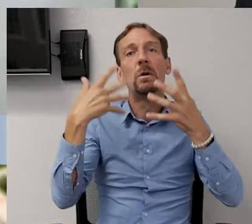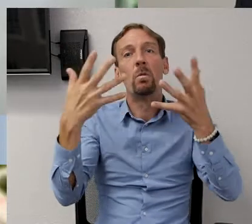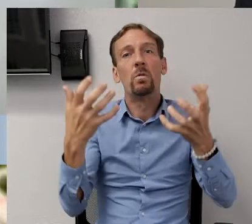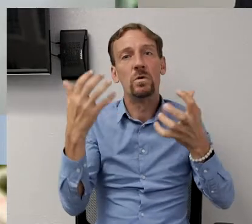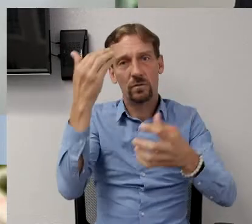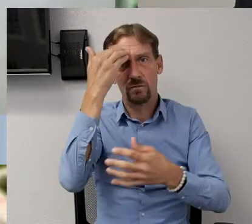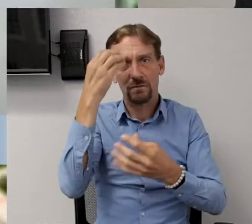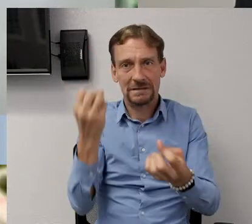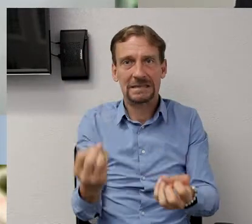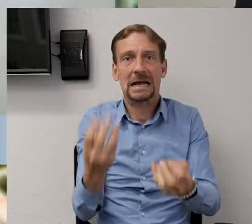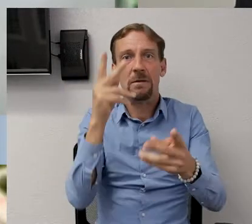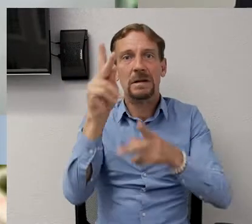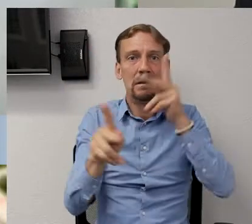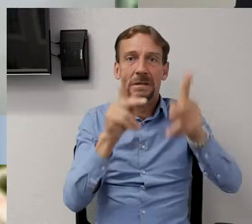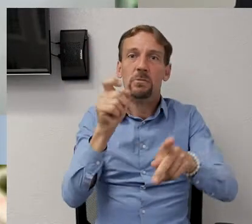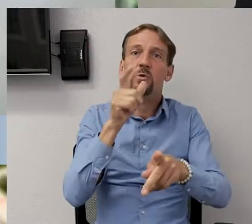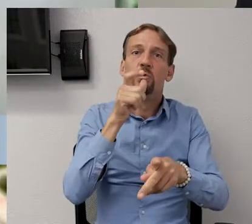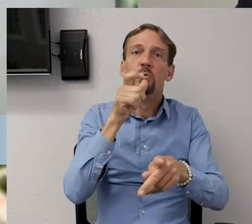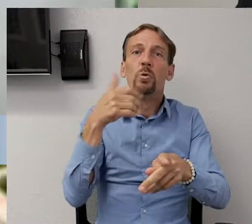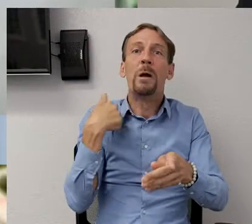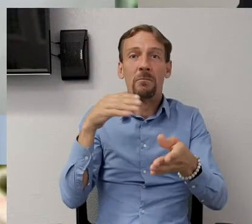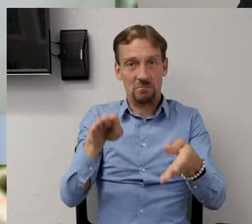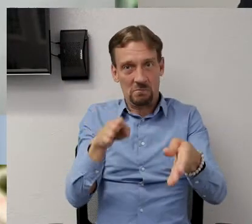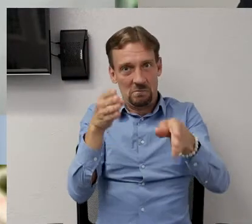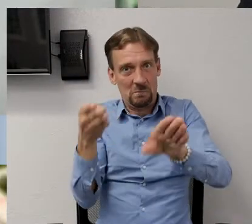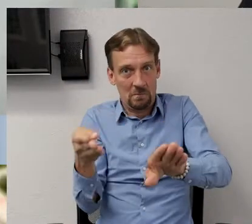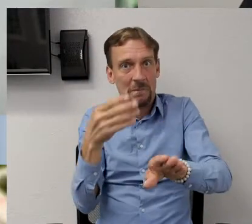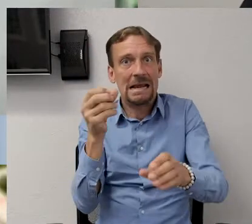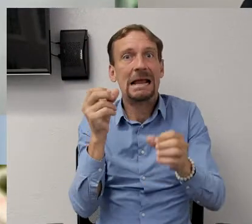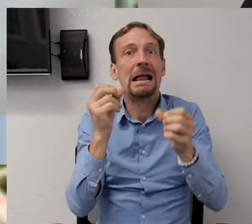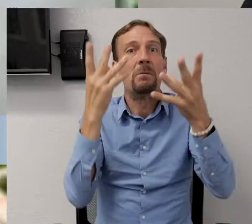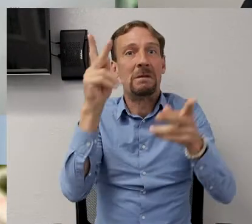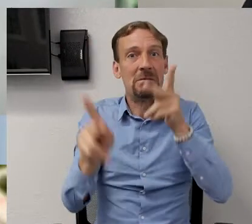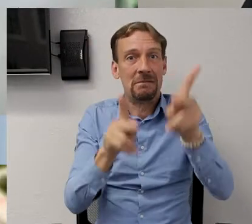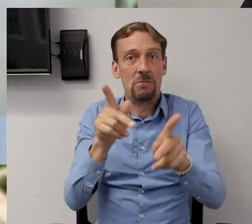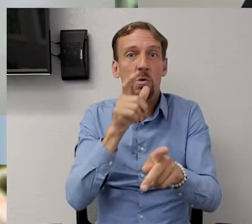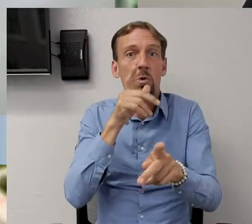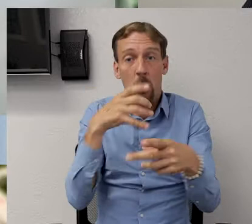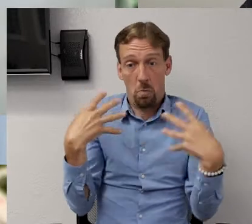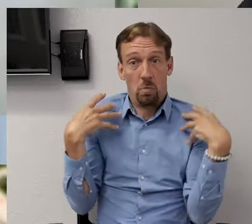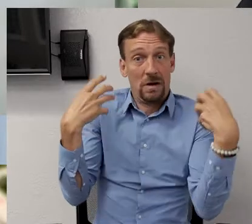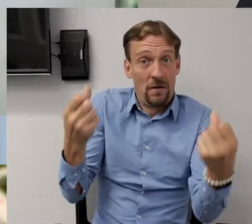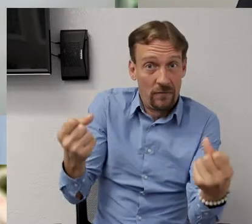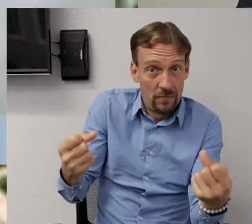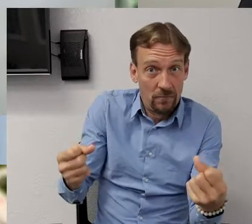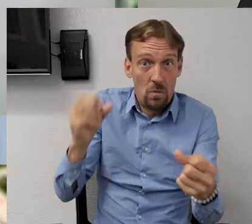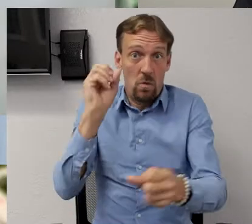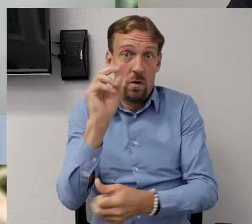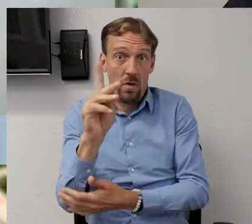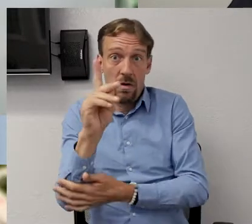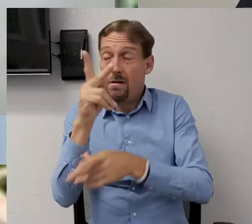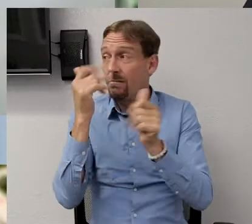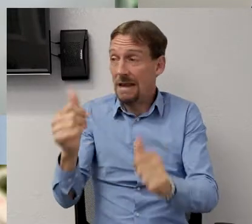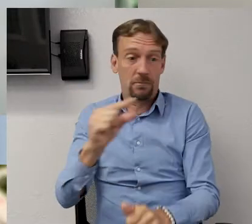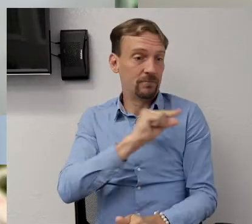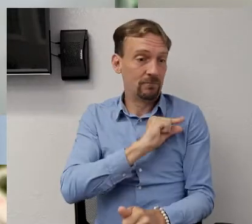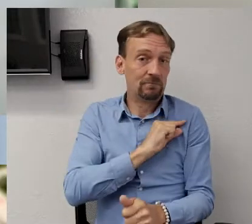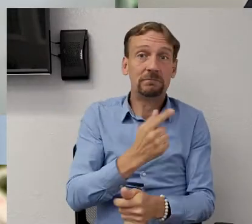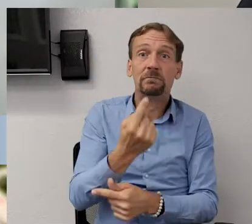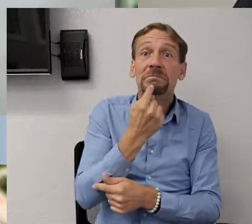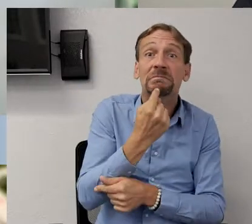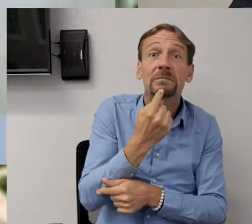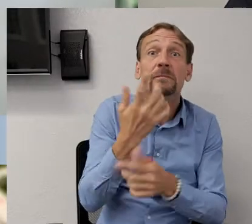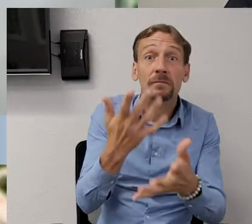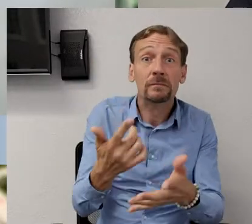many patients have passed away and the number of patients that have recovered. Okay. All right. Well, and it